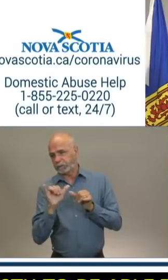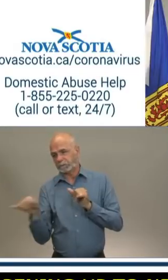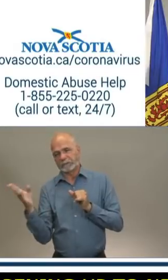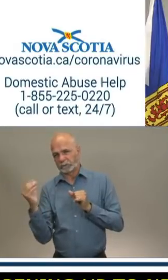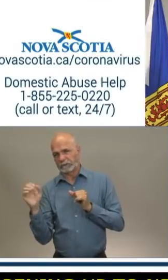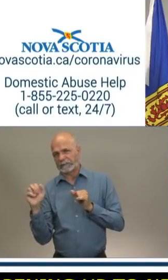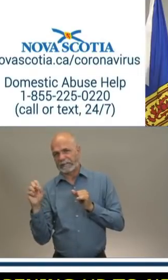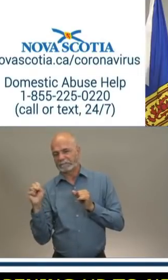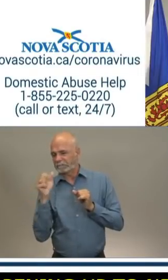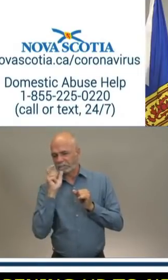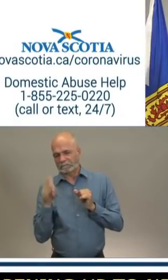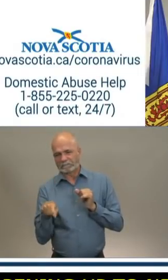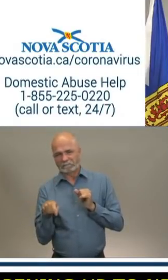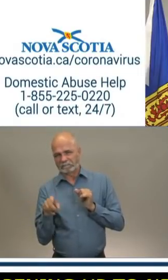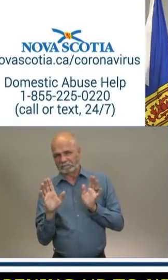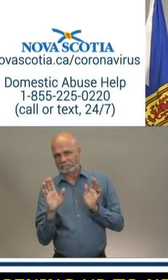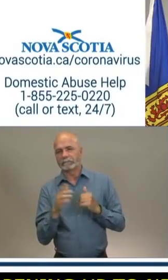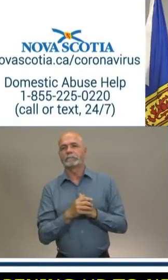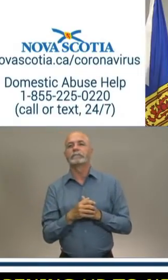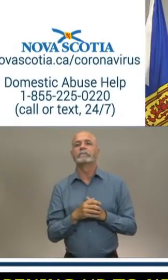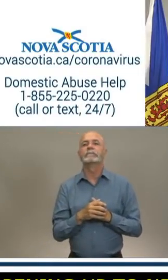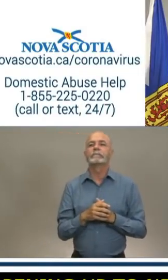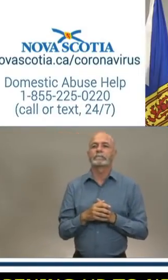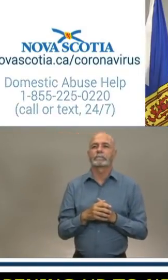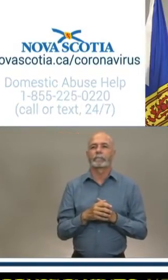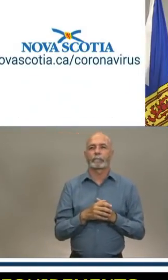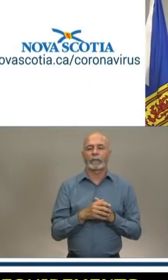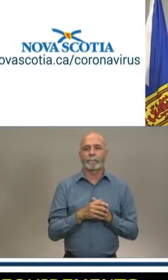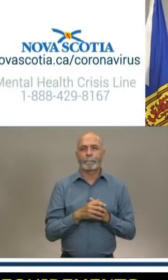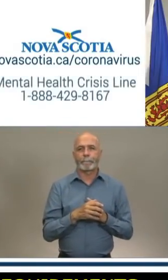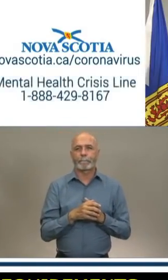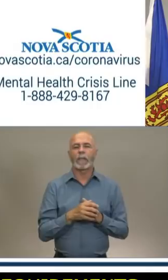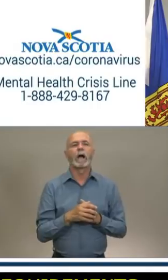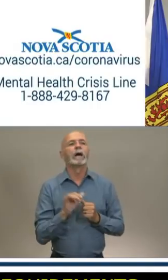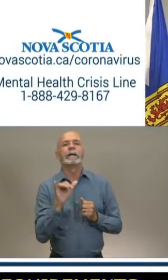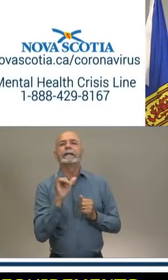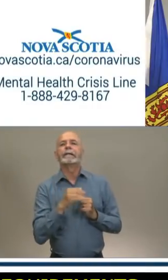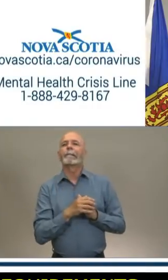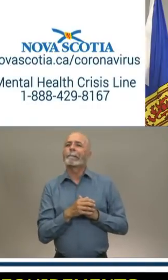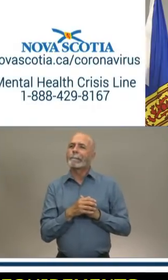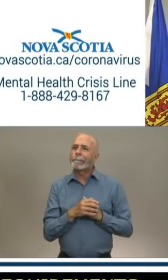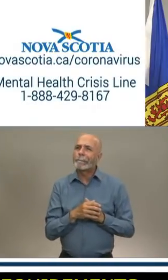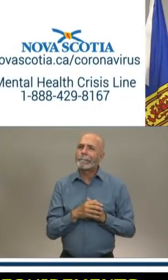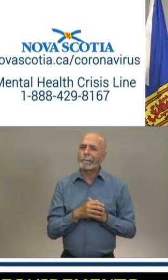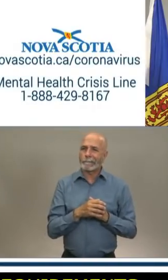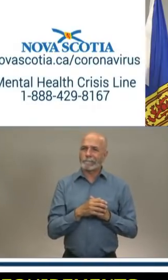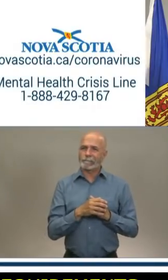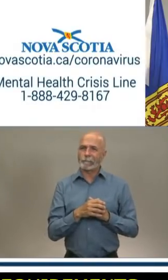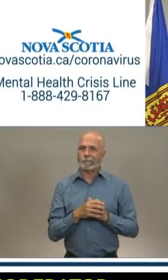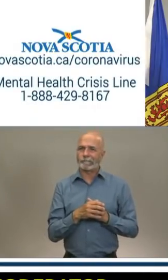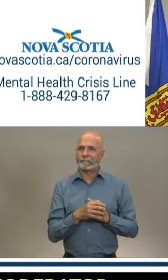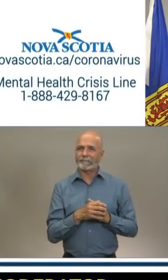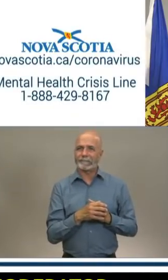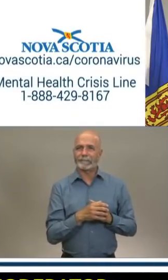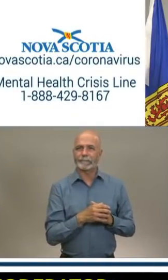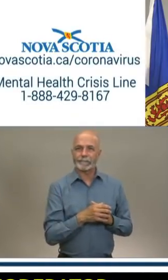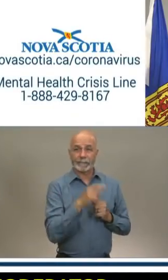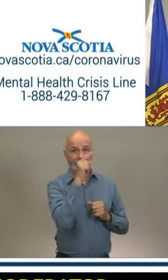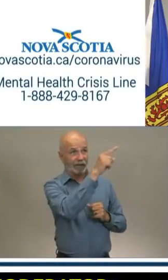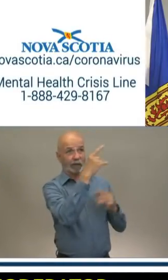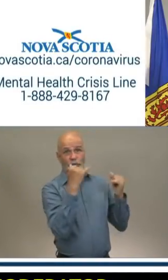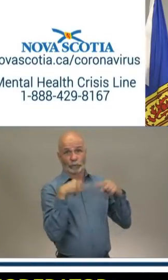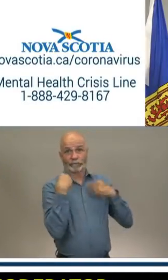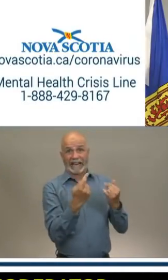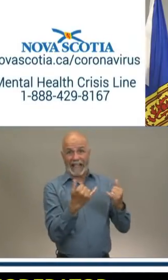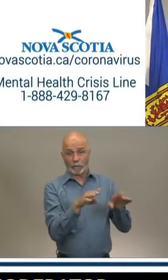follow-up. So then, what do you make then of their daily case numbers to date, given that they opened up over a week